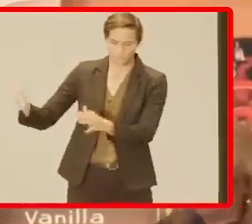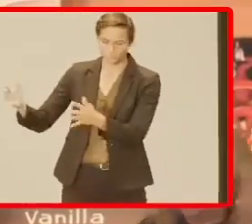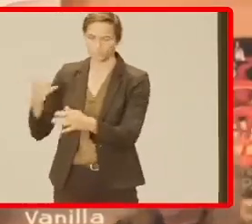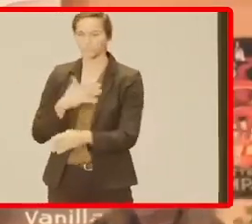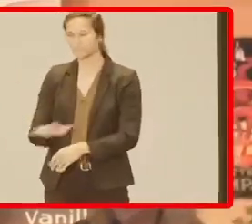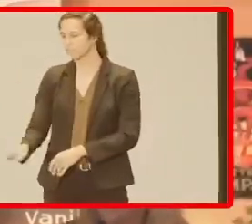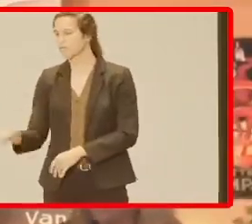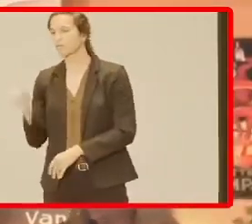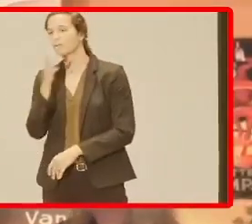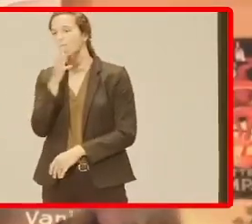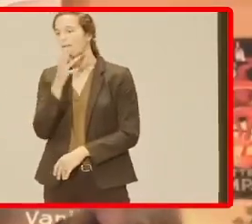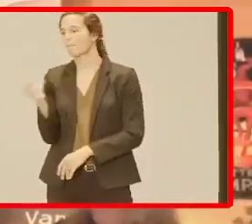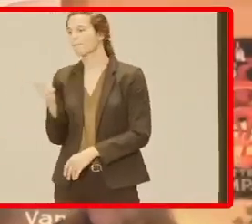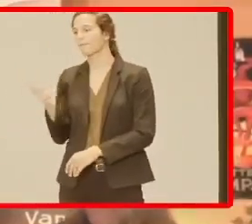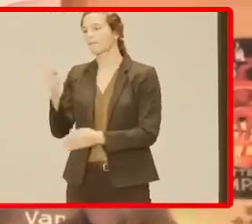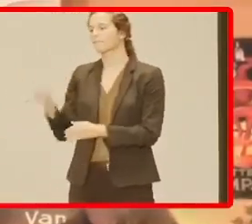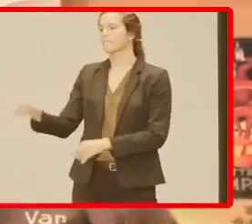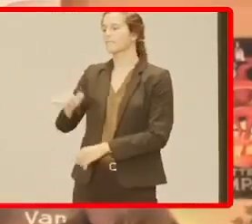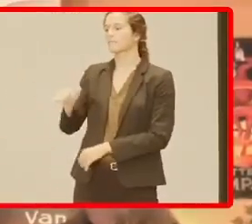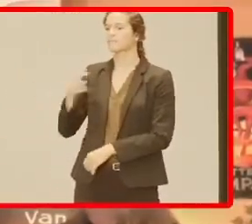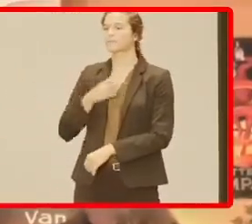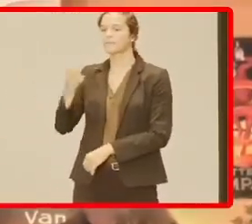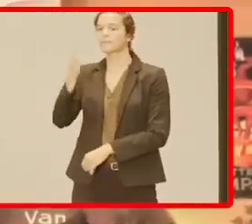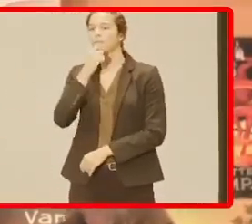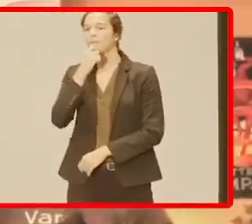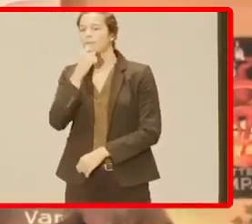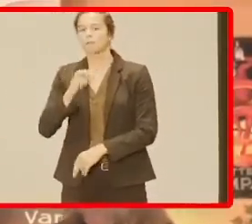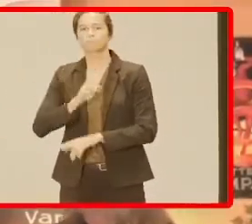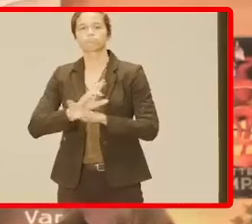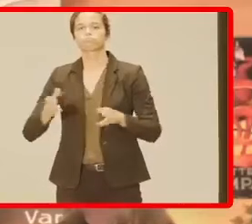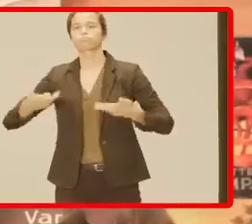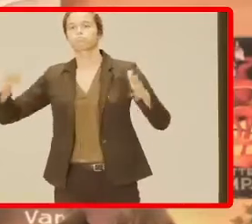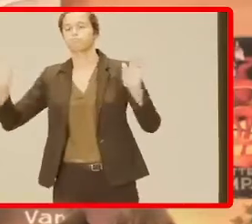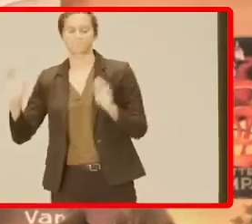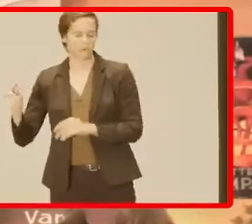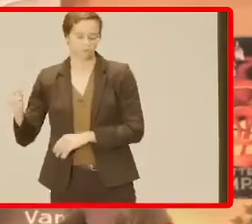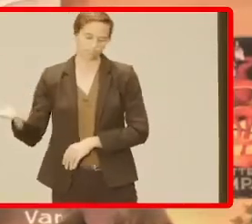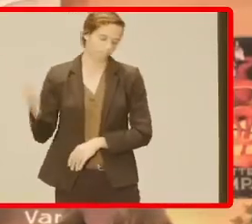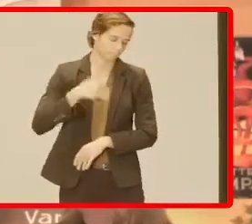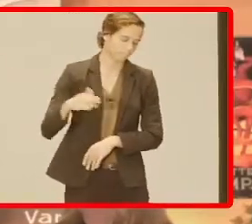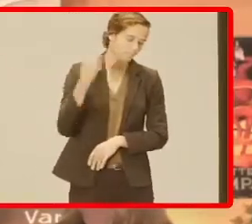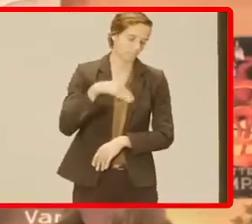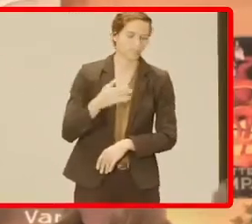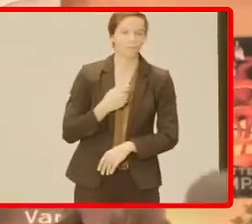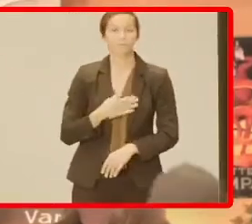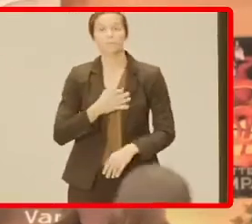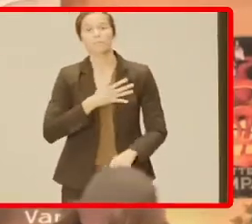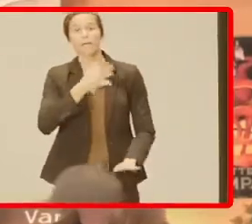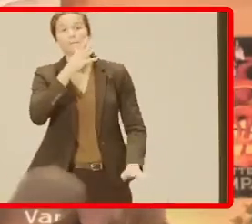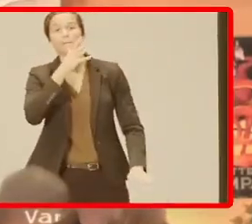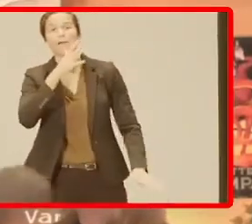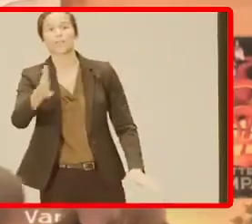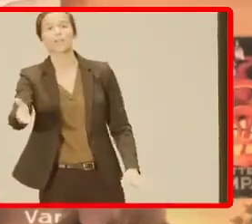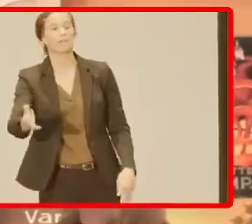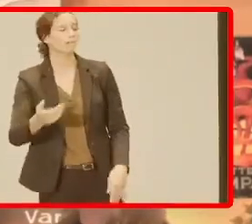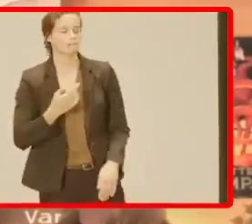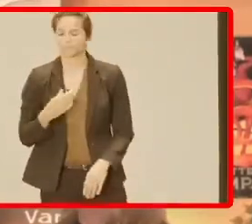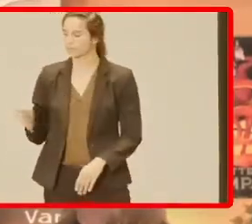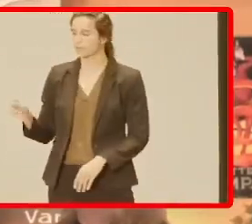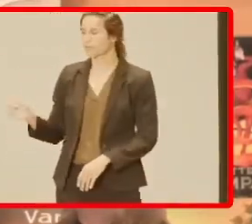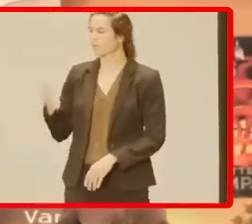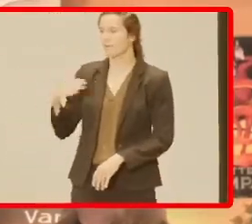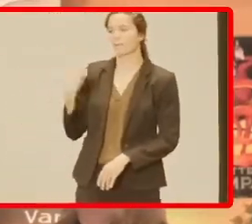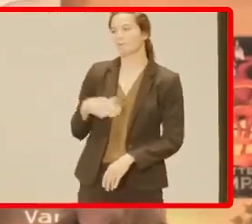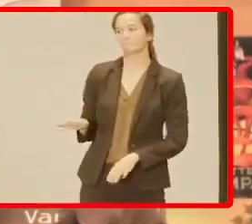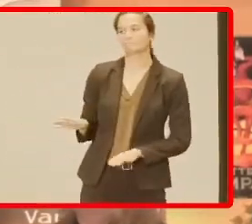see a microphone and that's it. Come on. Let's go. To my mother. Come on. Come on. Go over there. Sign some books.